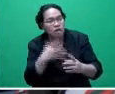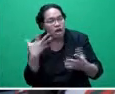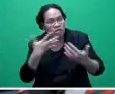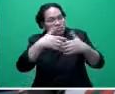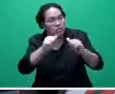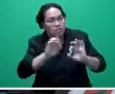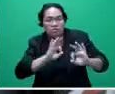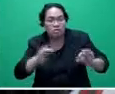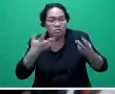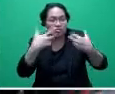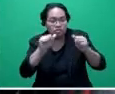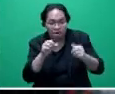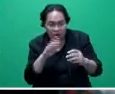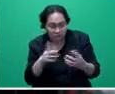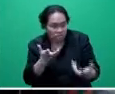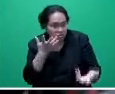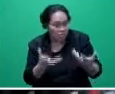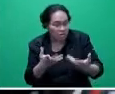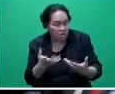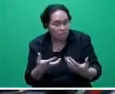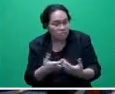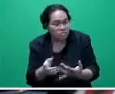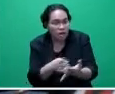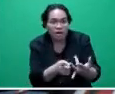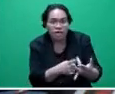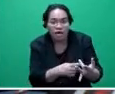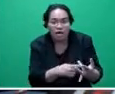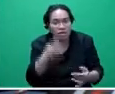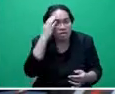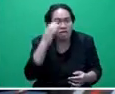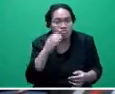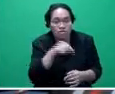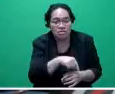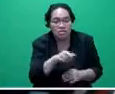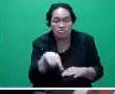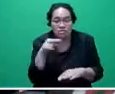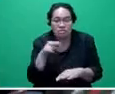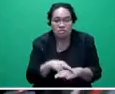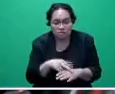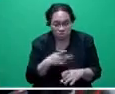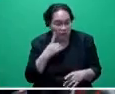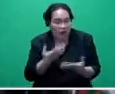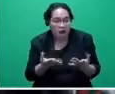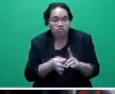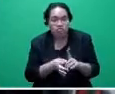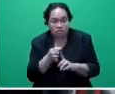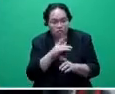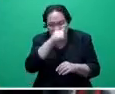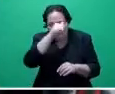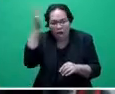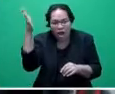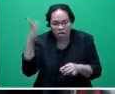small island economies to drive sustainable resources management, economic growth, and improve livelihood through smart